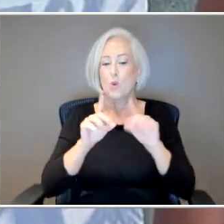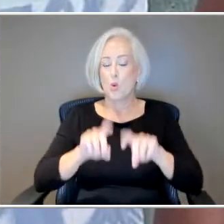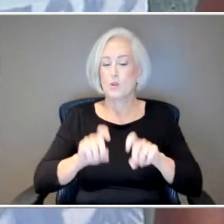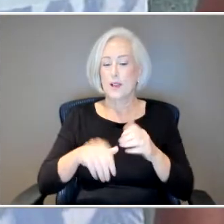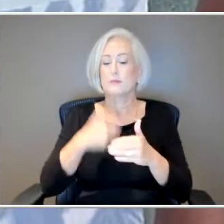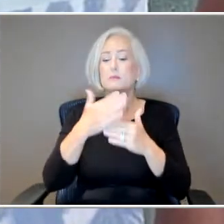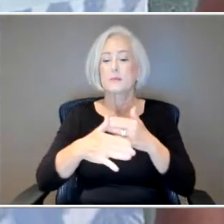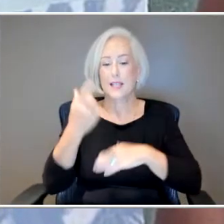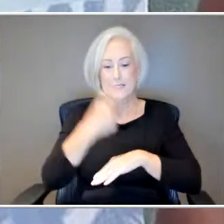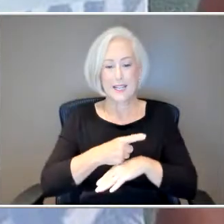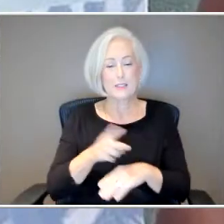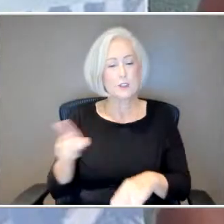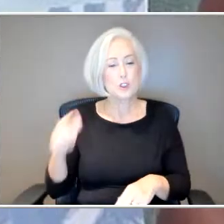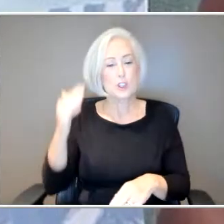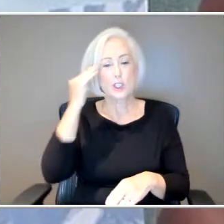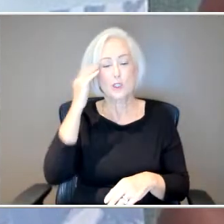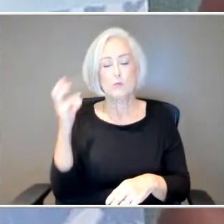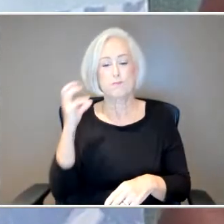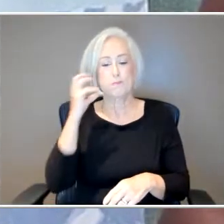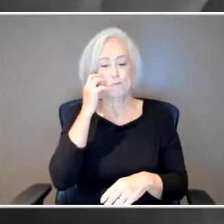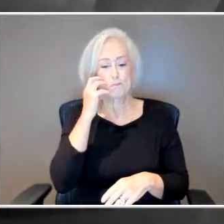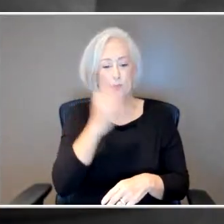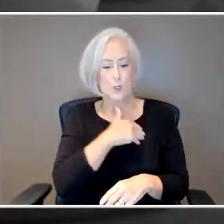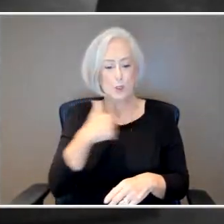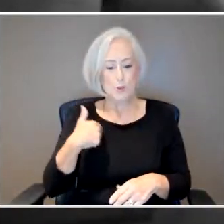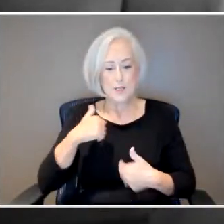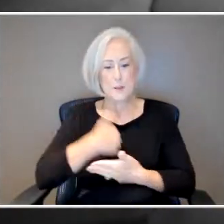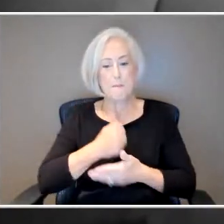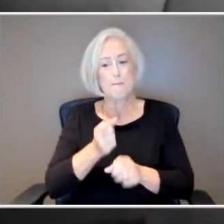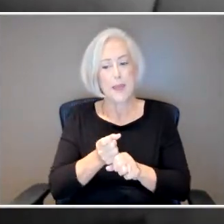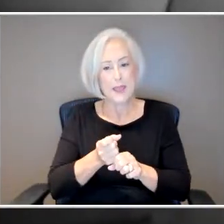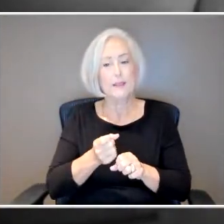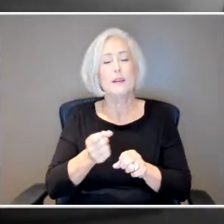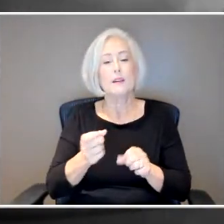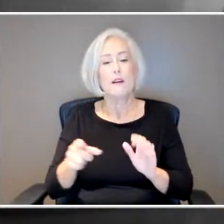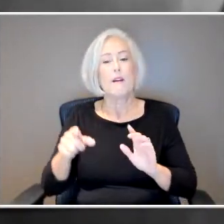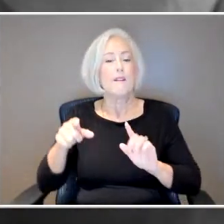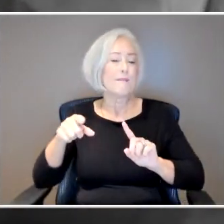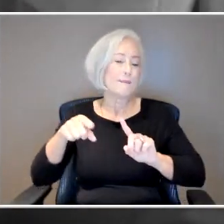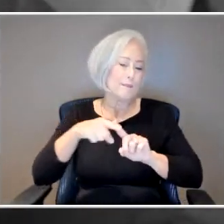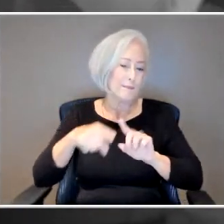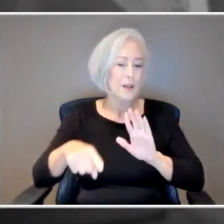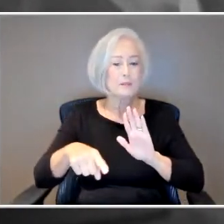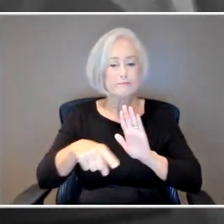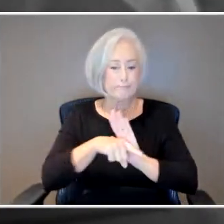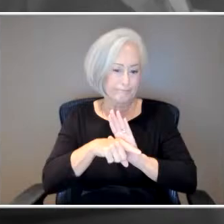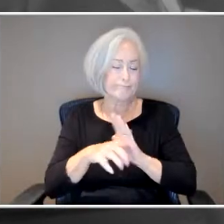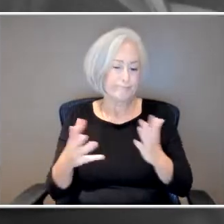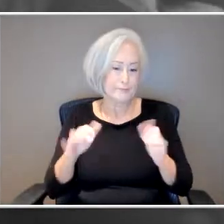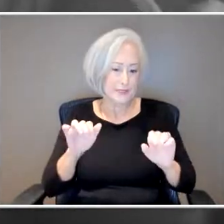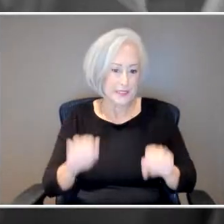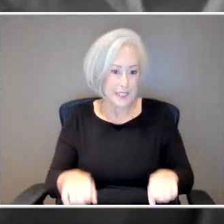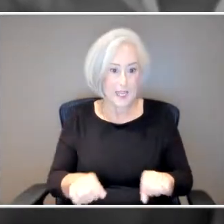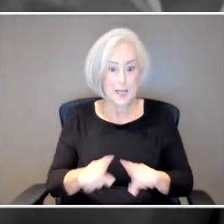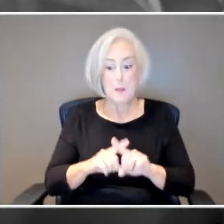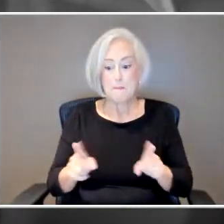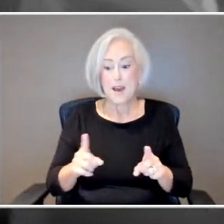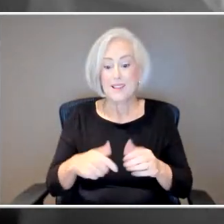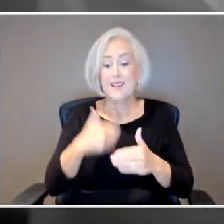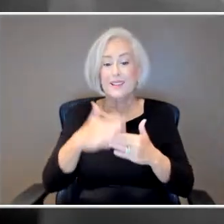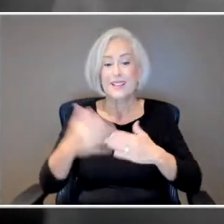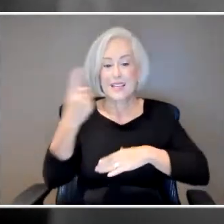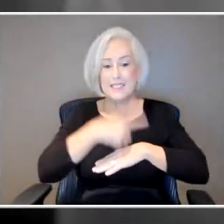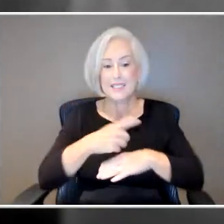dense breasts, which can create a false negative. But then the technician performing the additional testing